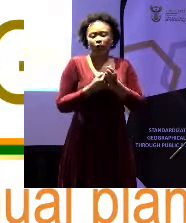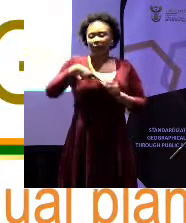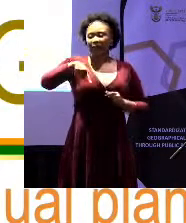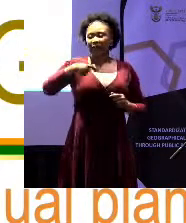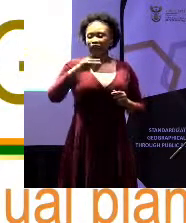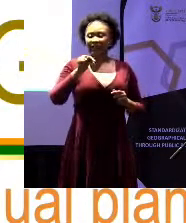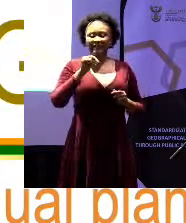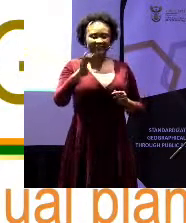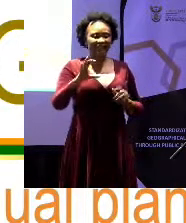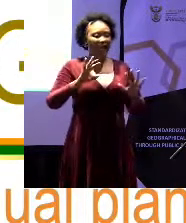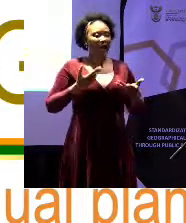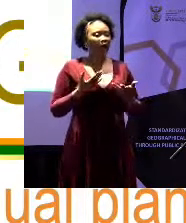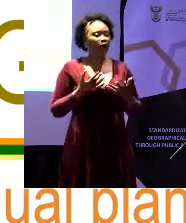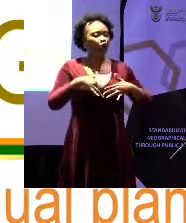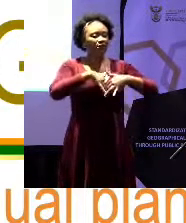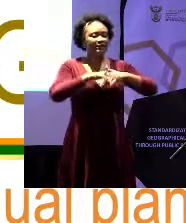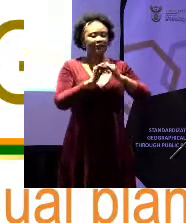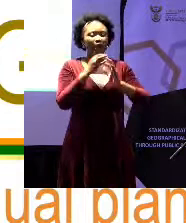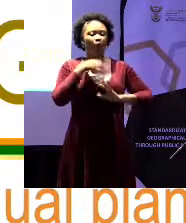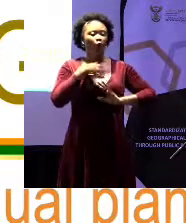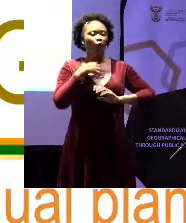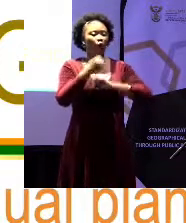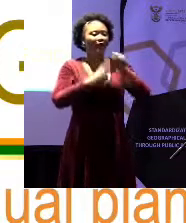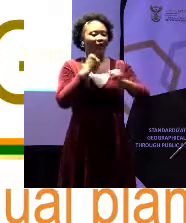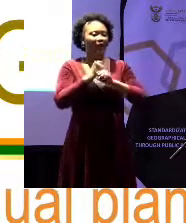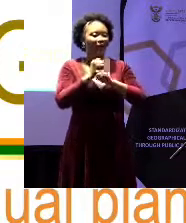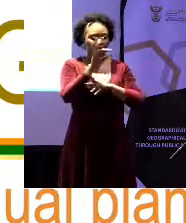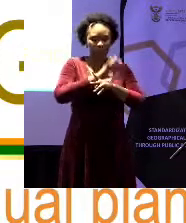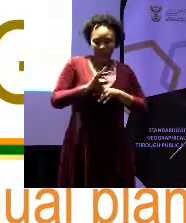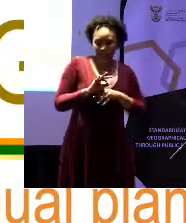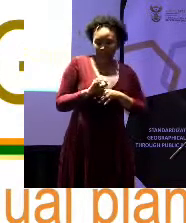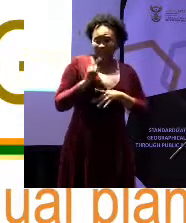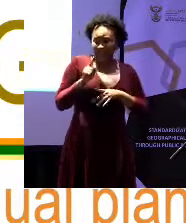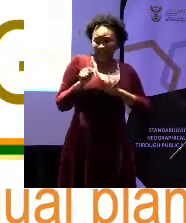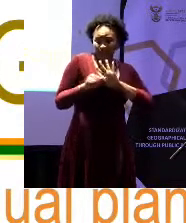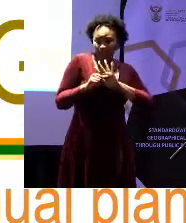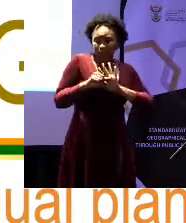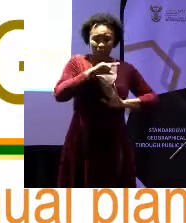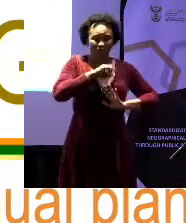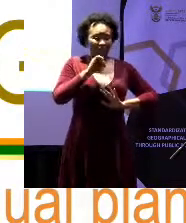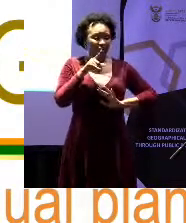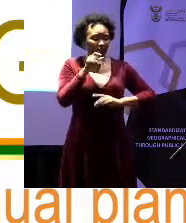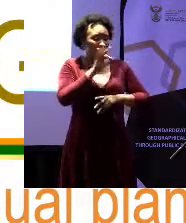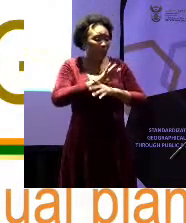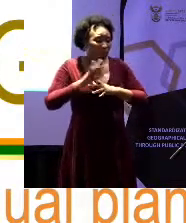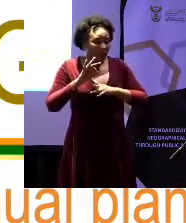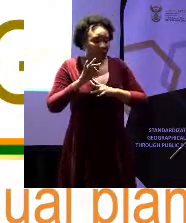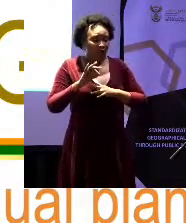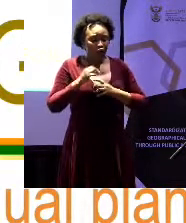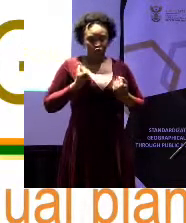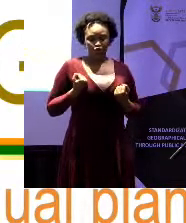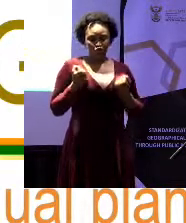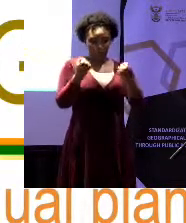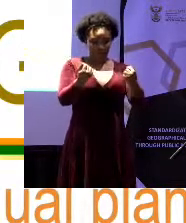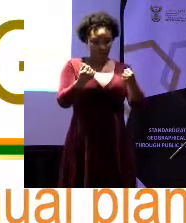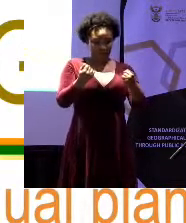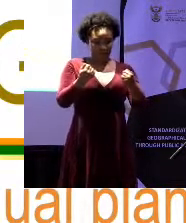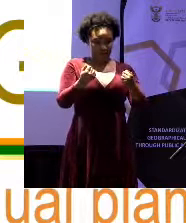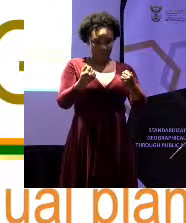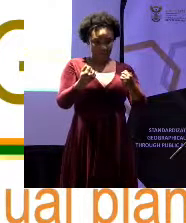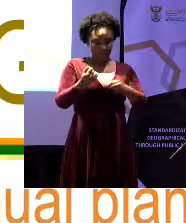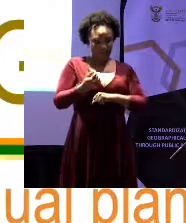PGNCs with developing their own annual plans. Annual plan is very important. If you plan to drive from Cape Town to